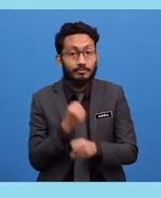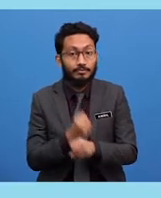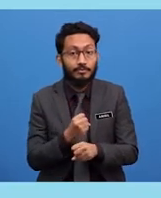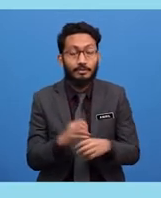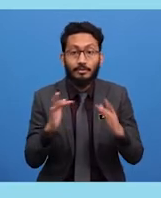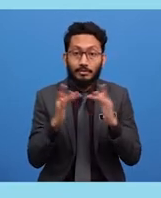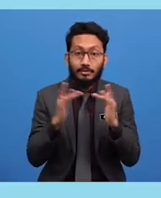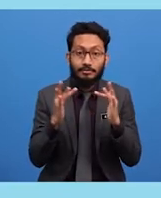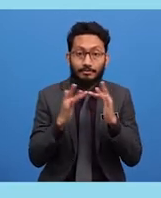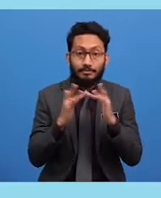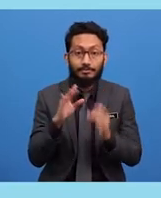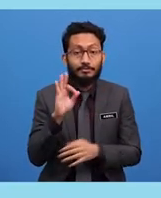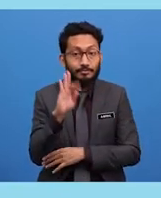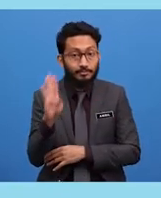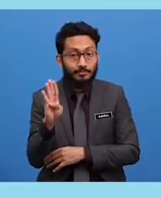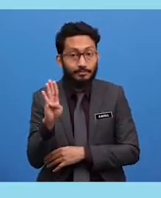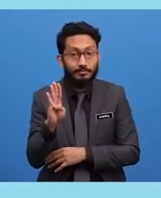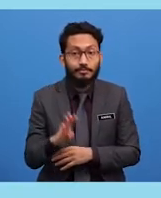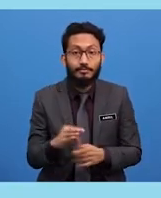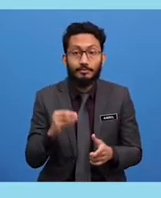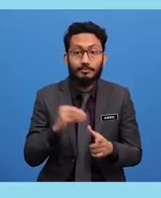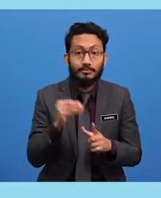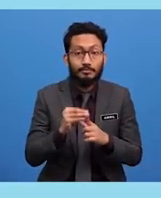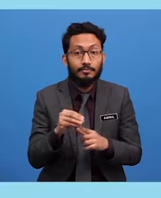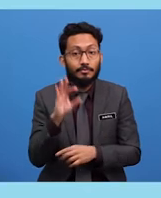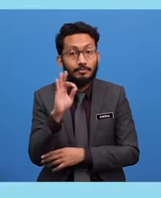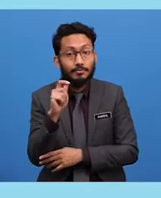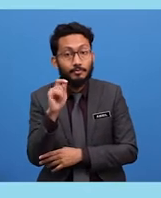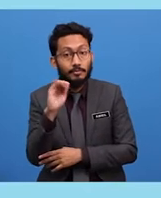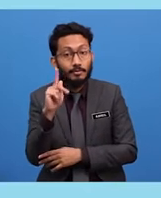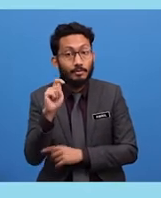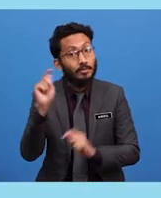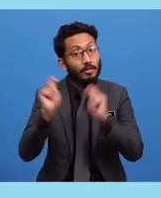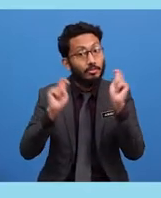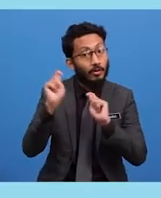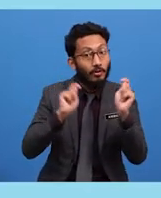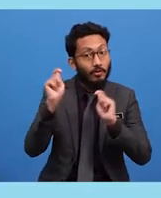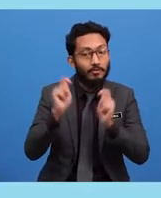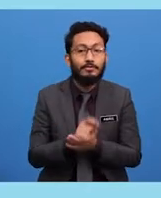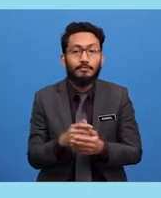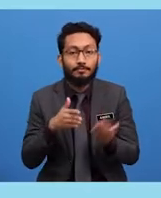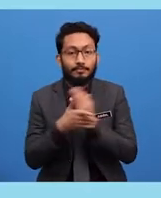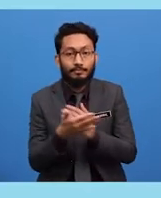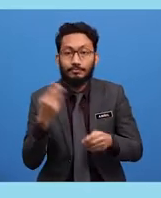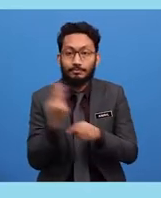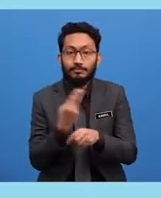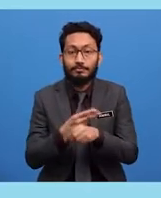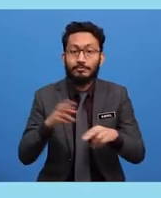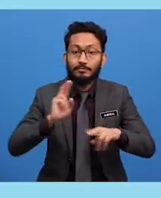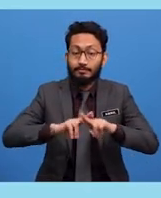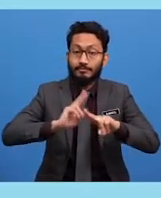Instagram, Facebook, or TikTok by using these hashtags shown on the